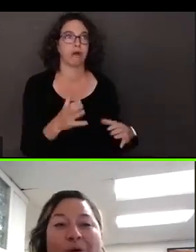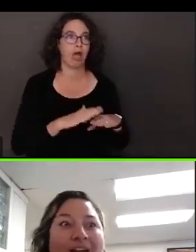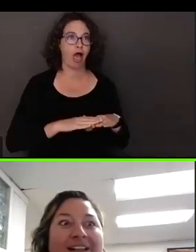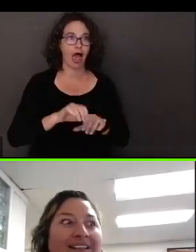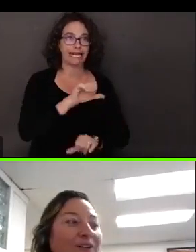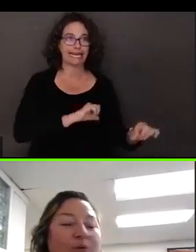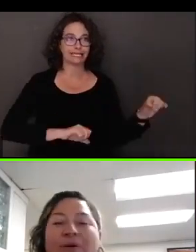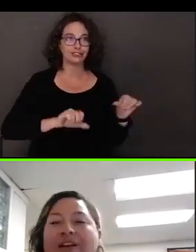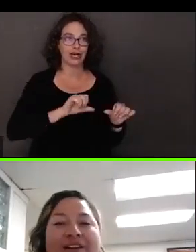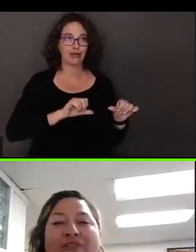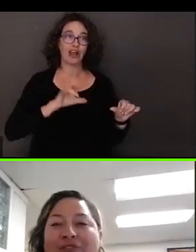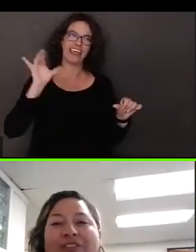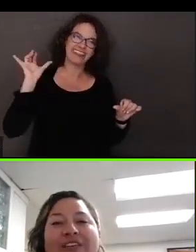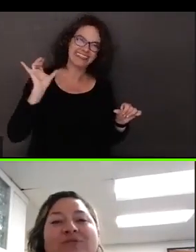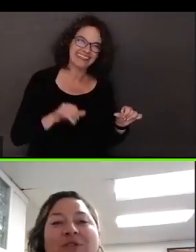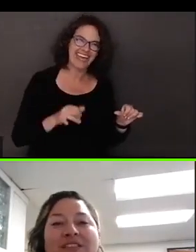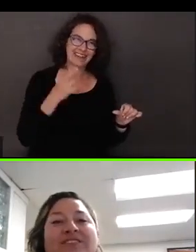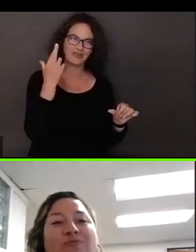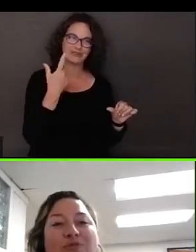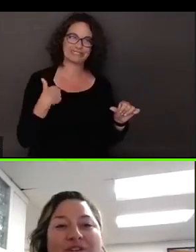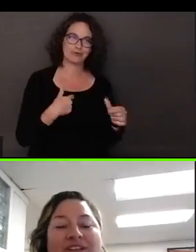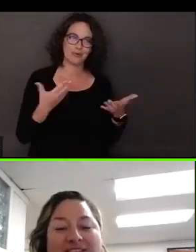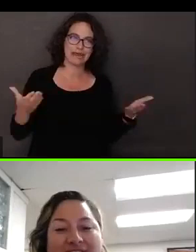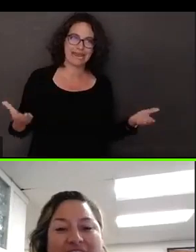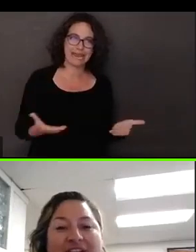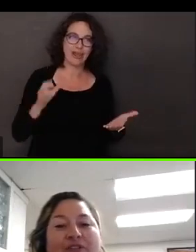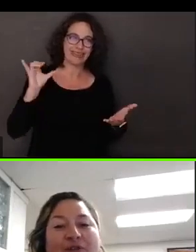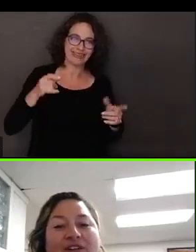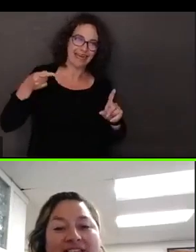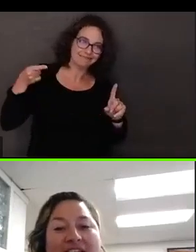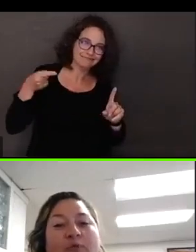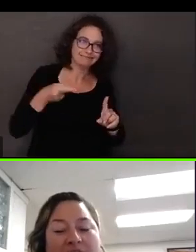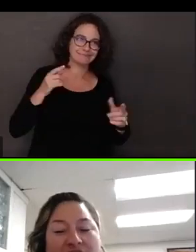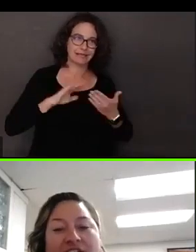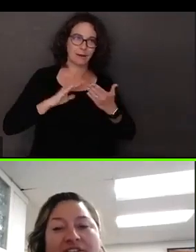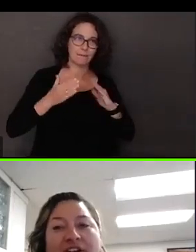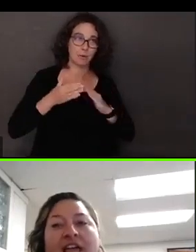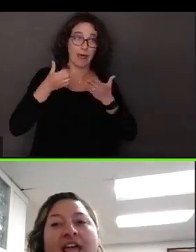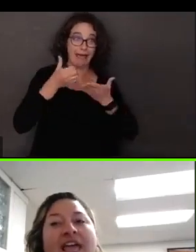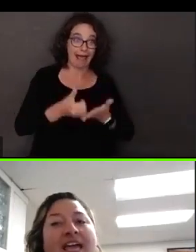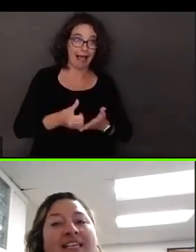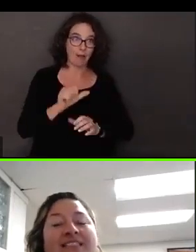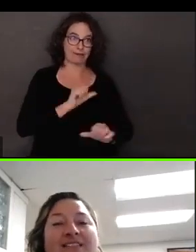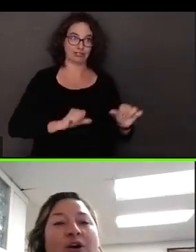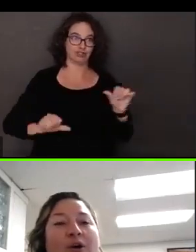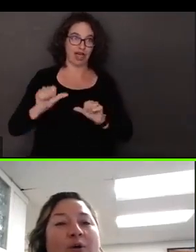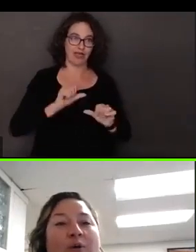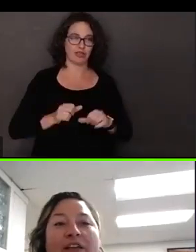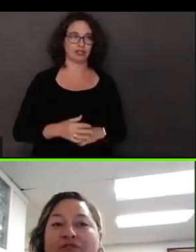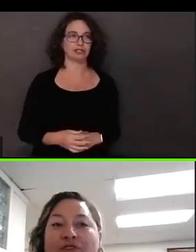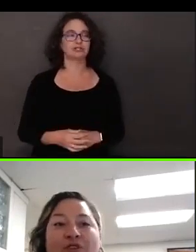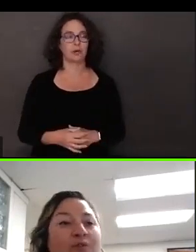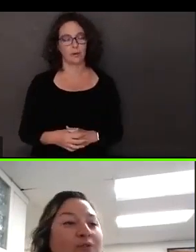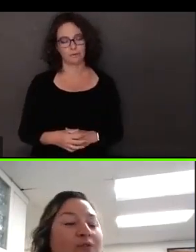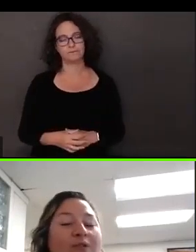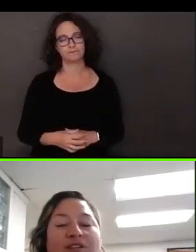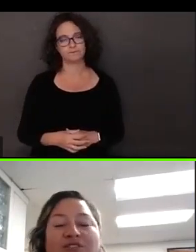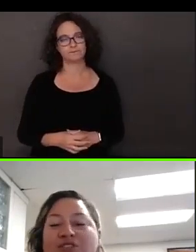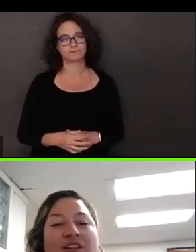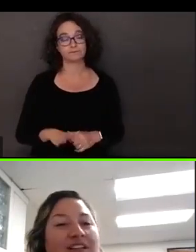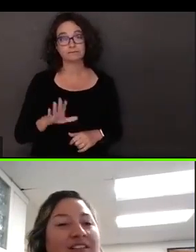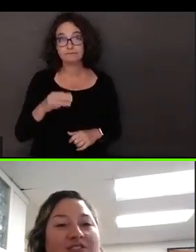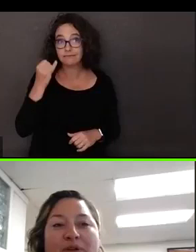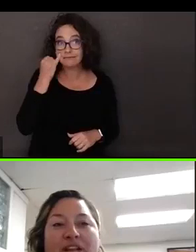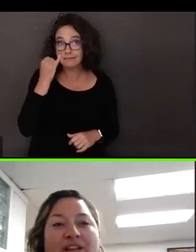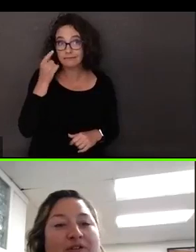that's what we're here for. That's what these communities are here for, is to help each other. And so if you